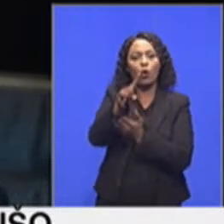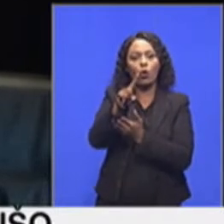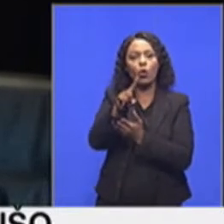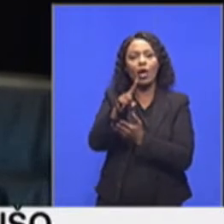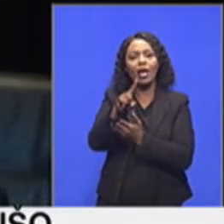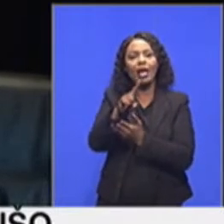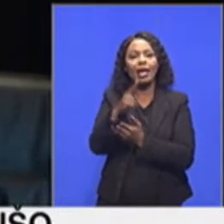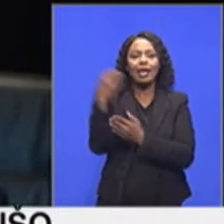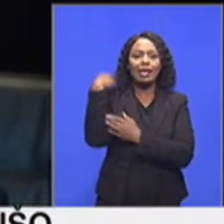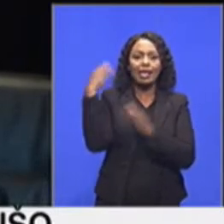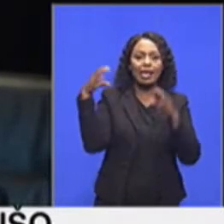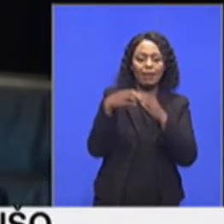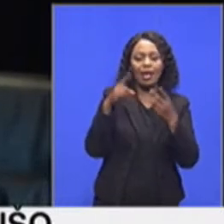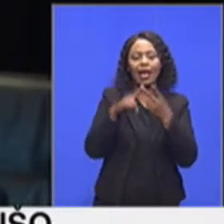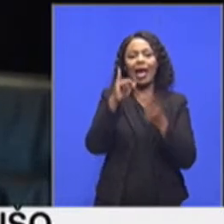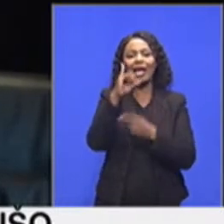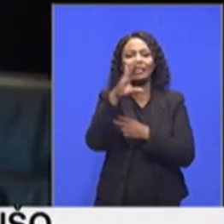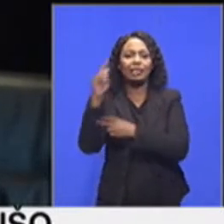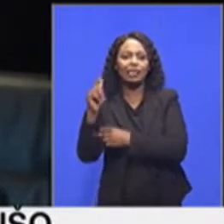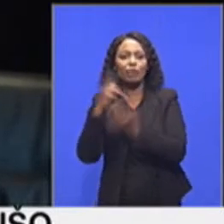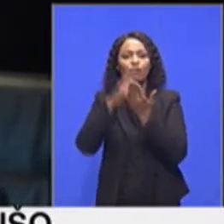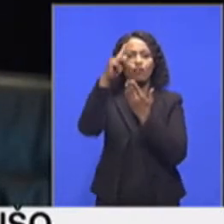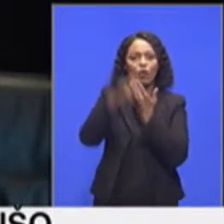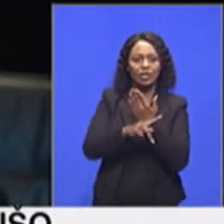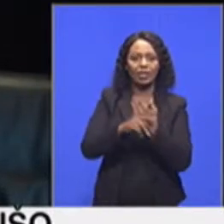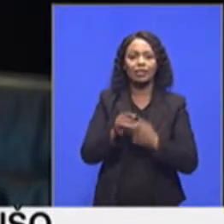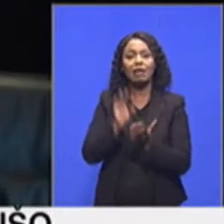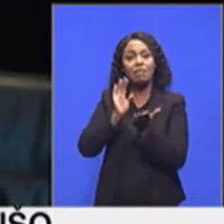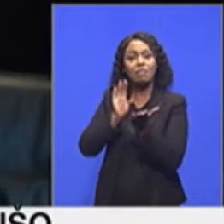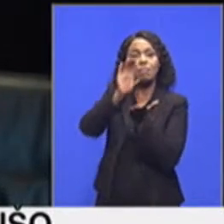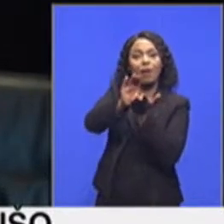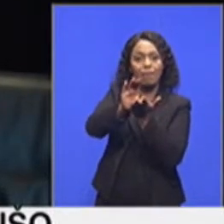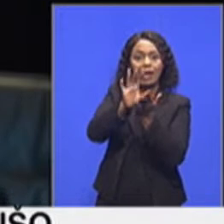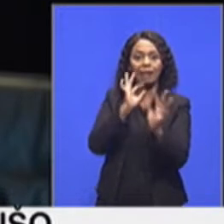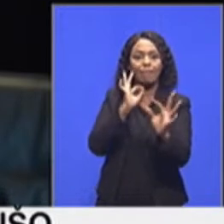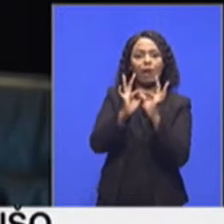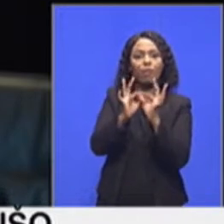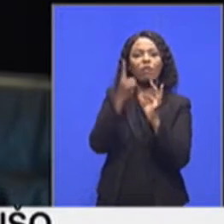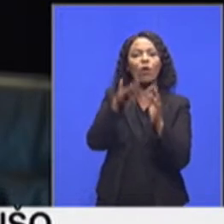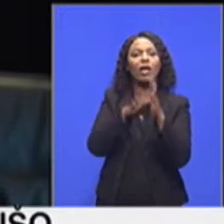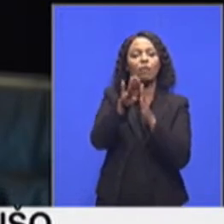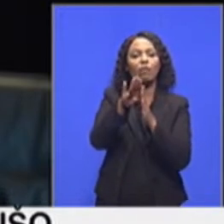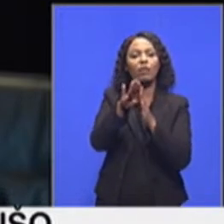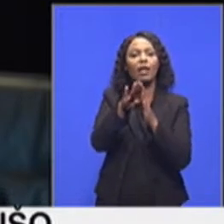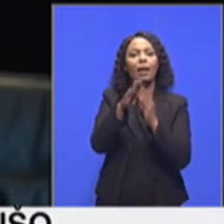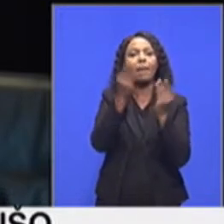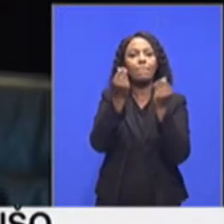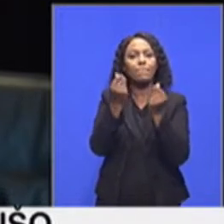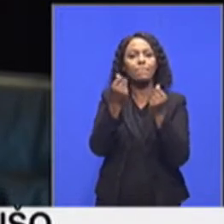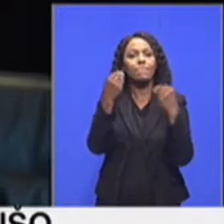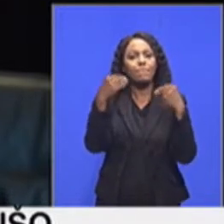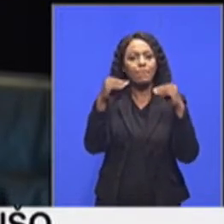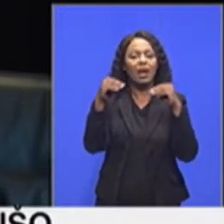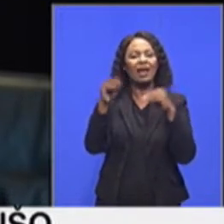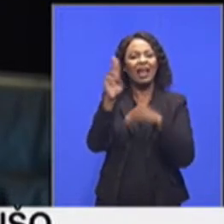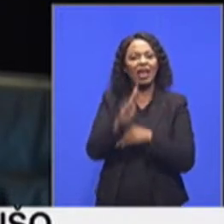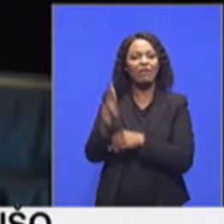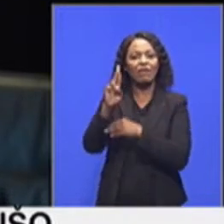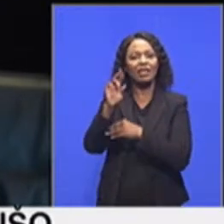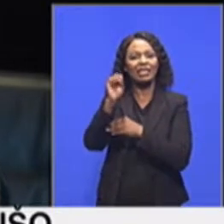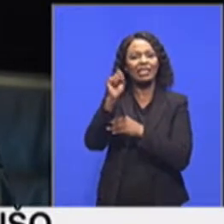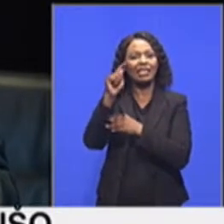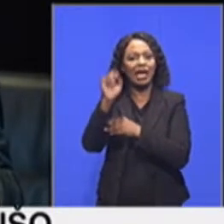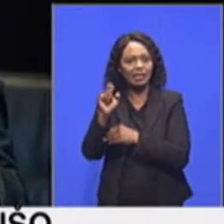ICT projects. Provisional allocations are set aside to improve revenue-raising capability of SARS.